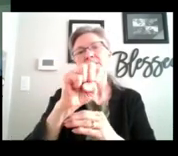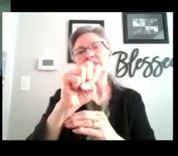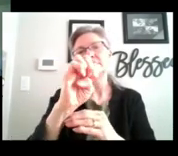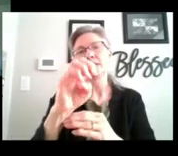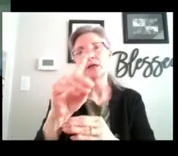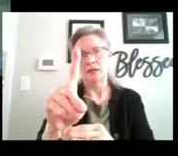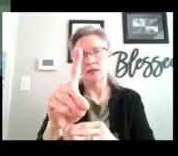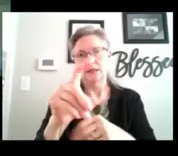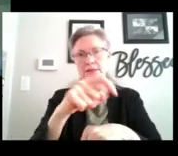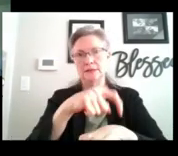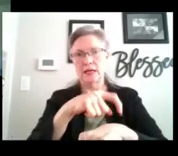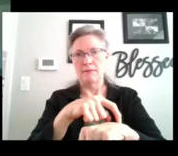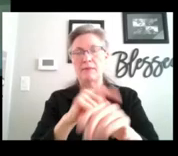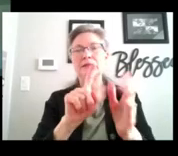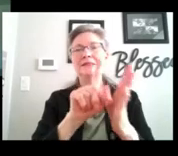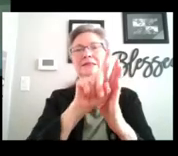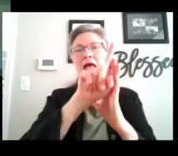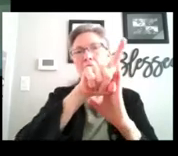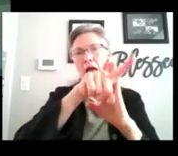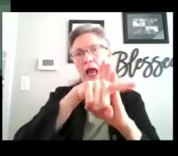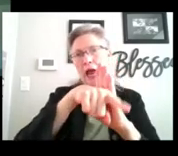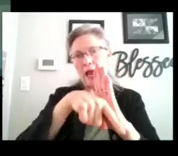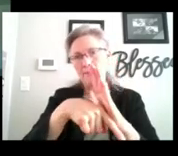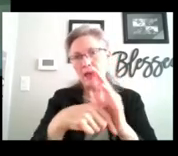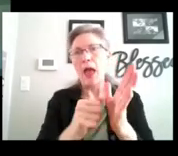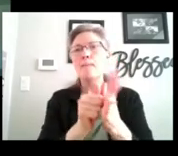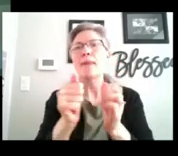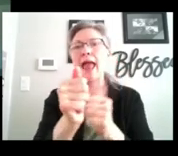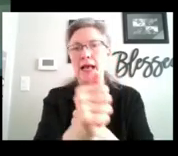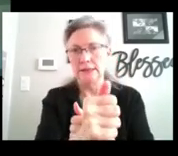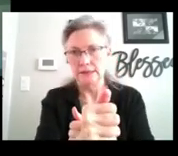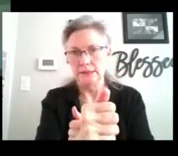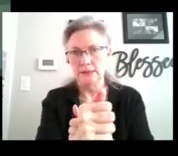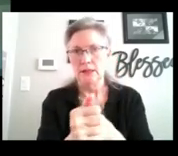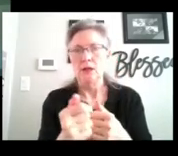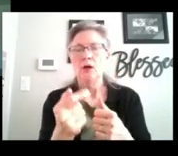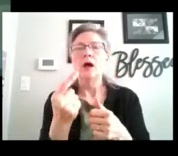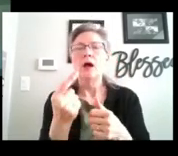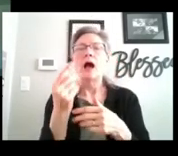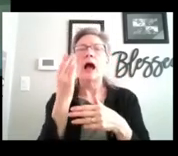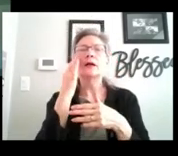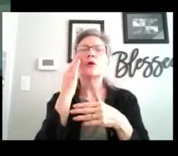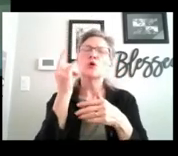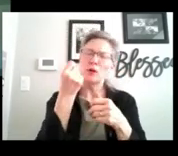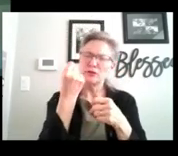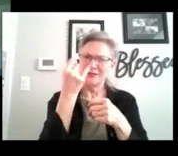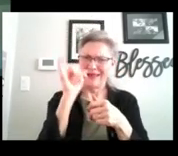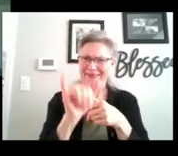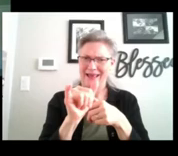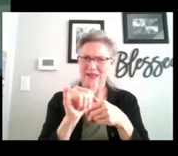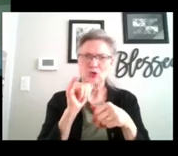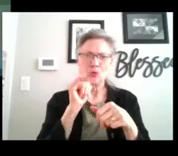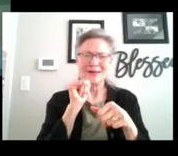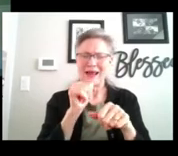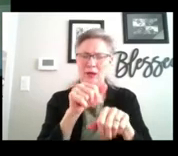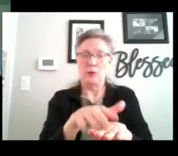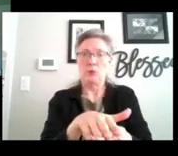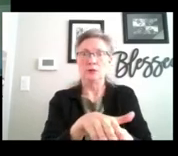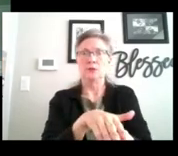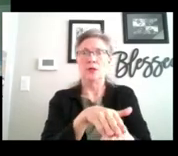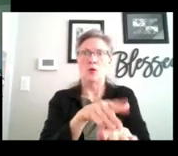So this is something that I know that you've seen a little bit before, so we're not going to go through it too slowly, and then your goal is going to be able to actually